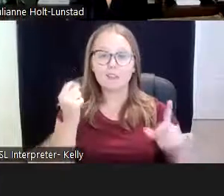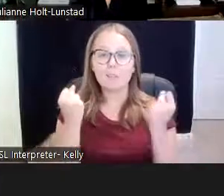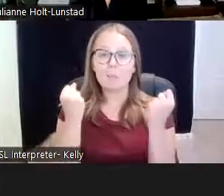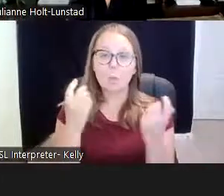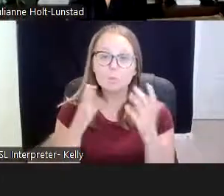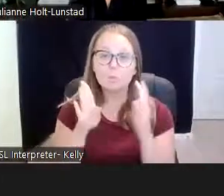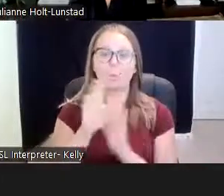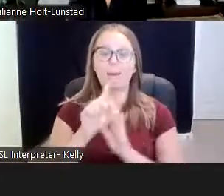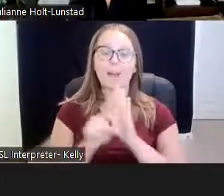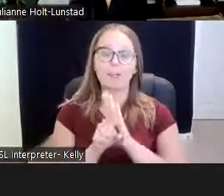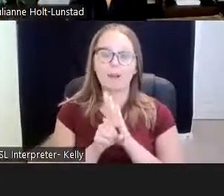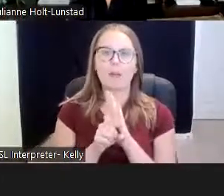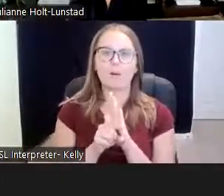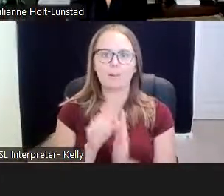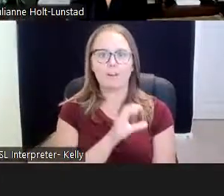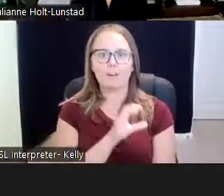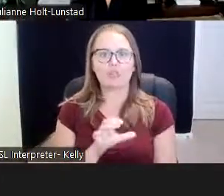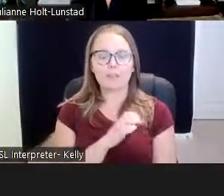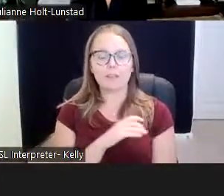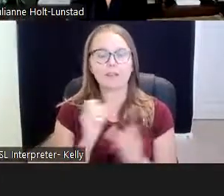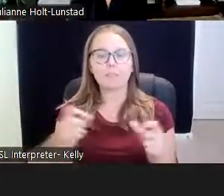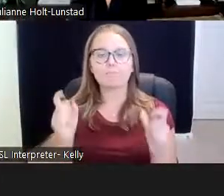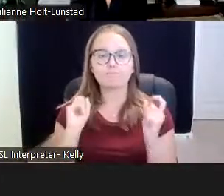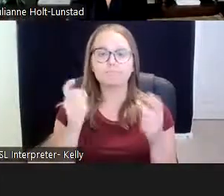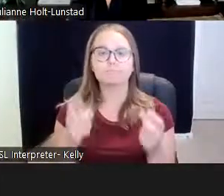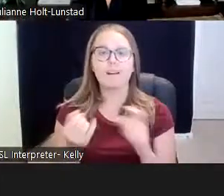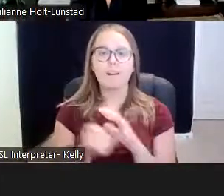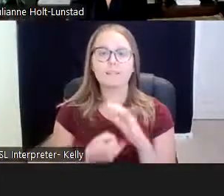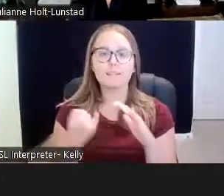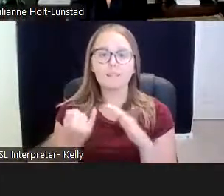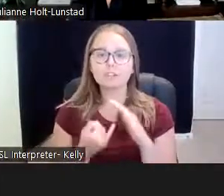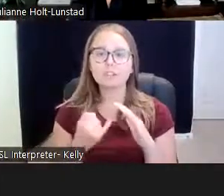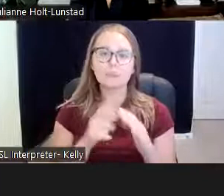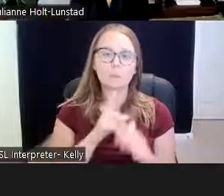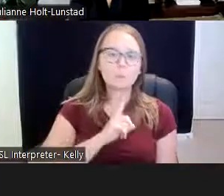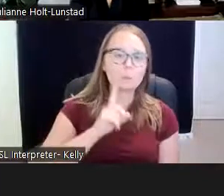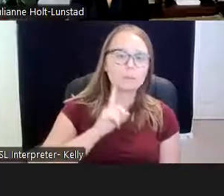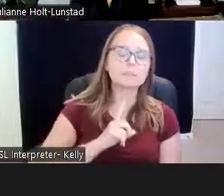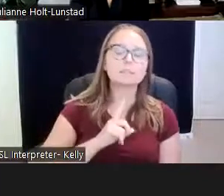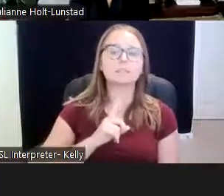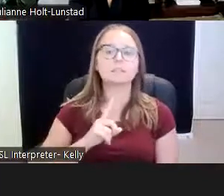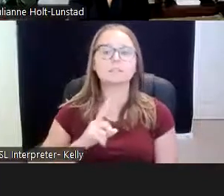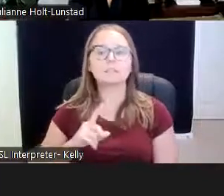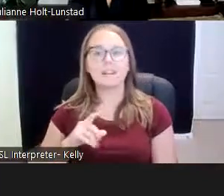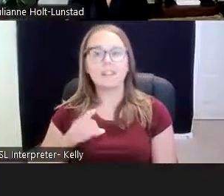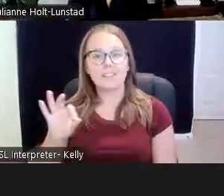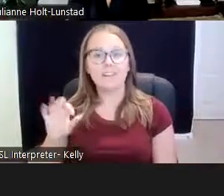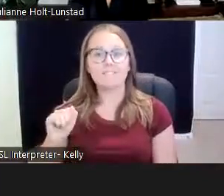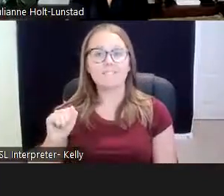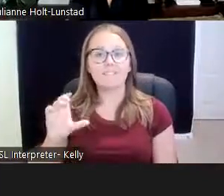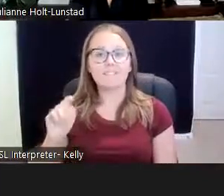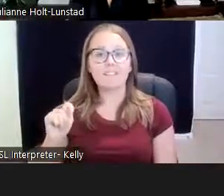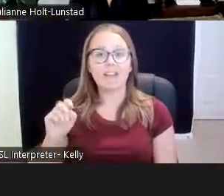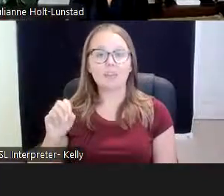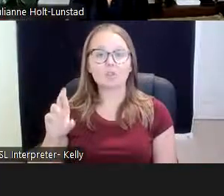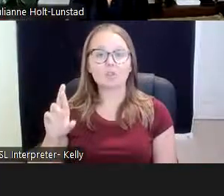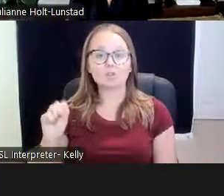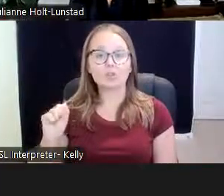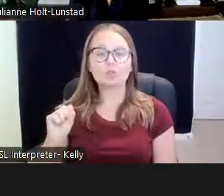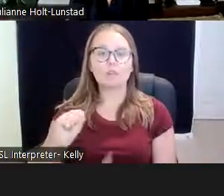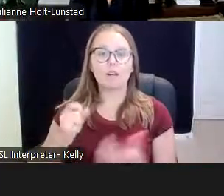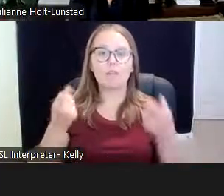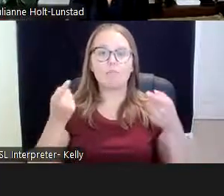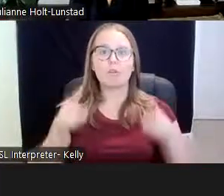background characteristics that contribute to isolation and loneliness and the factors that